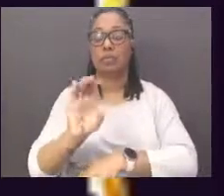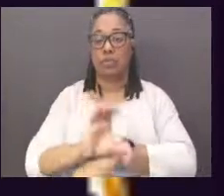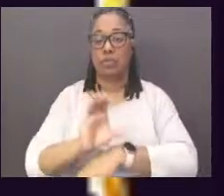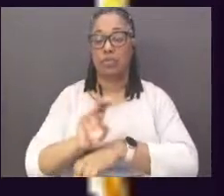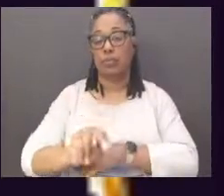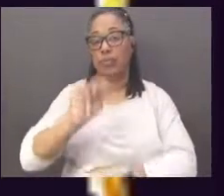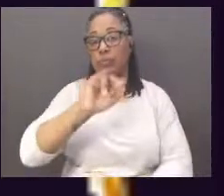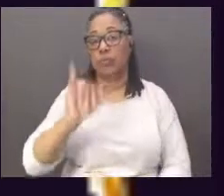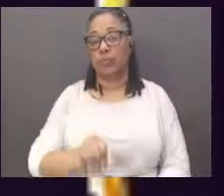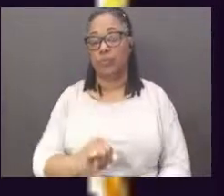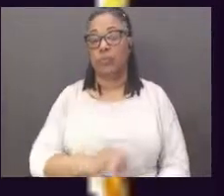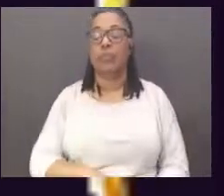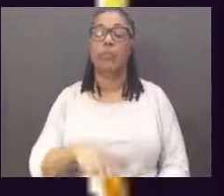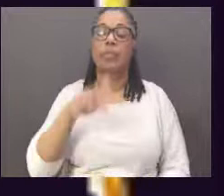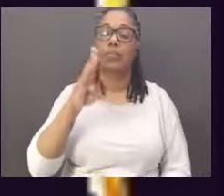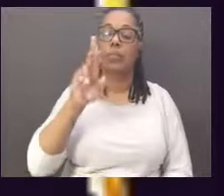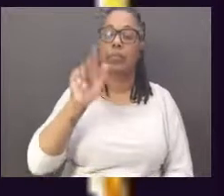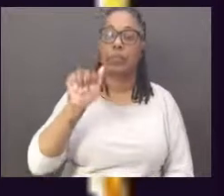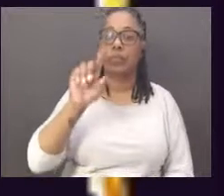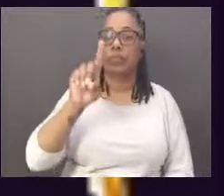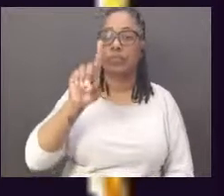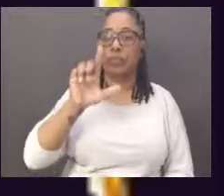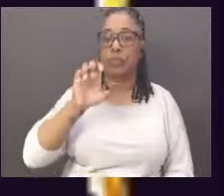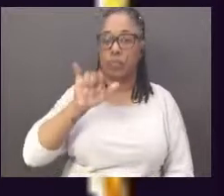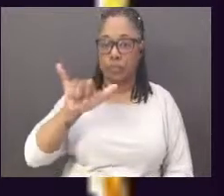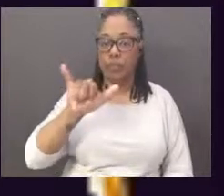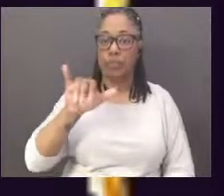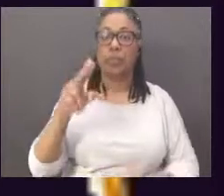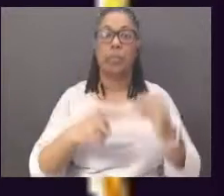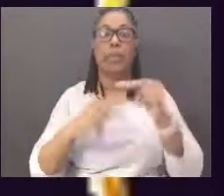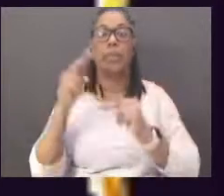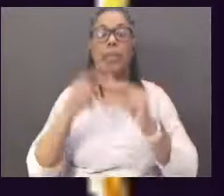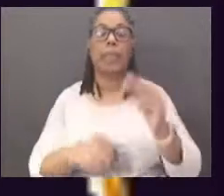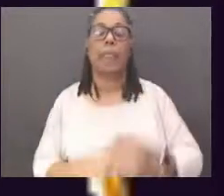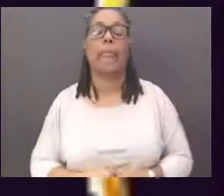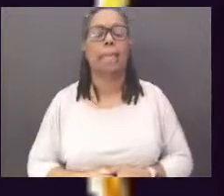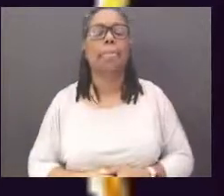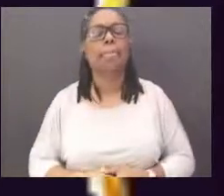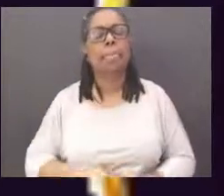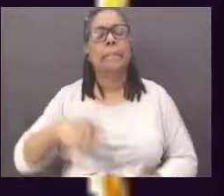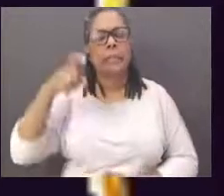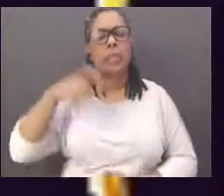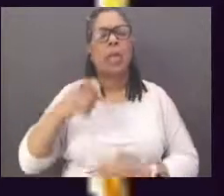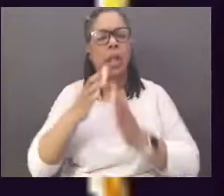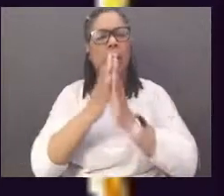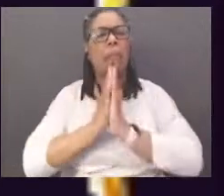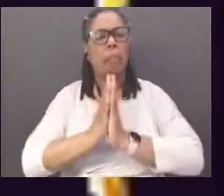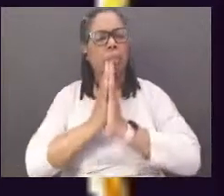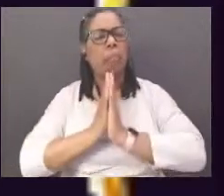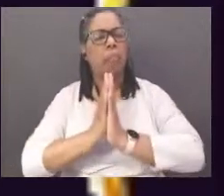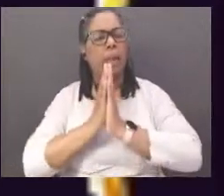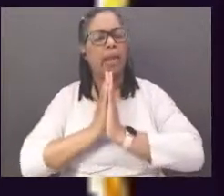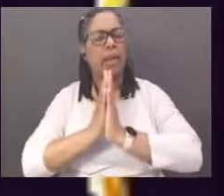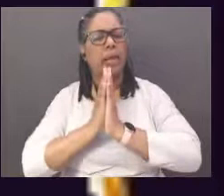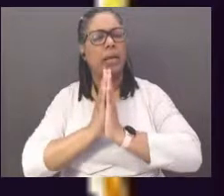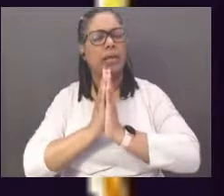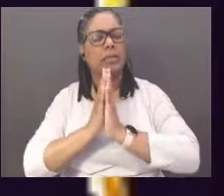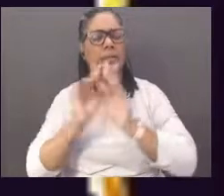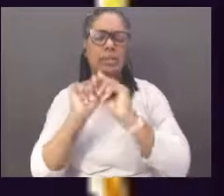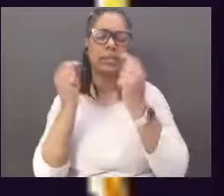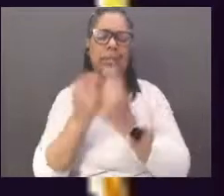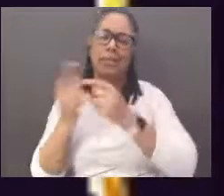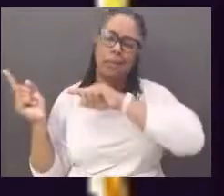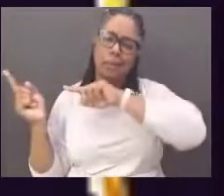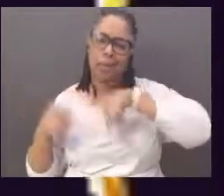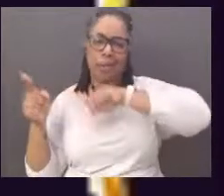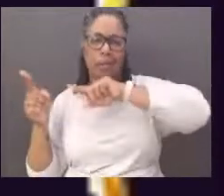building. We've asked that our prayer warriors would begin to come back into the Bradley building to pray.